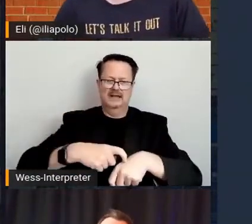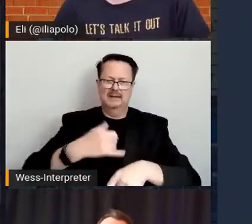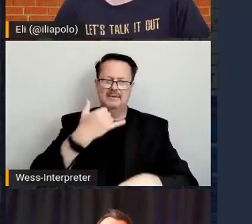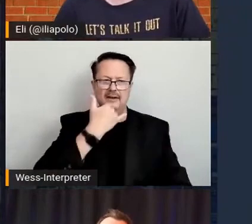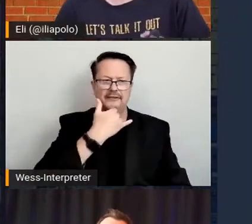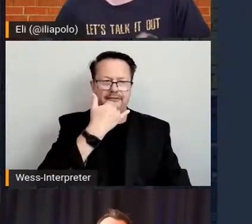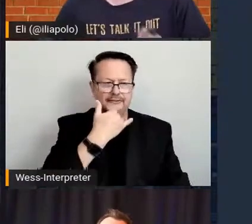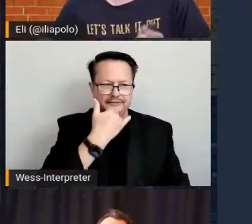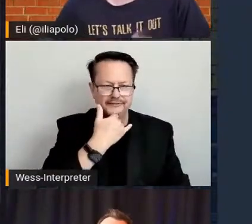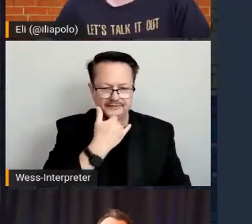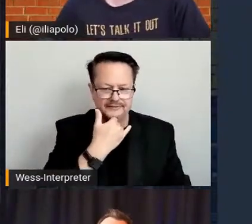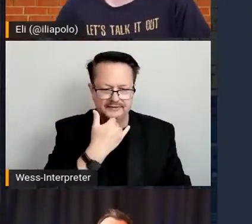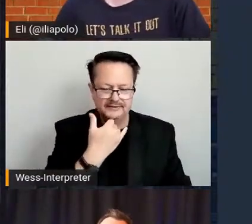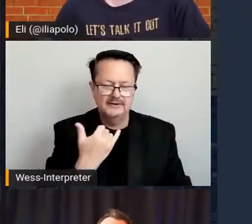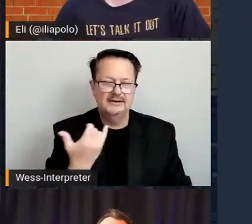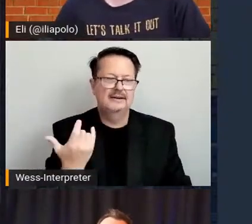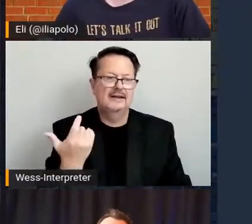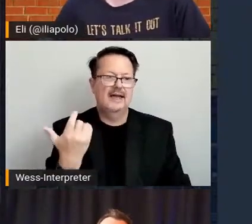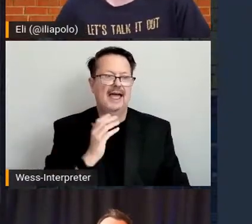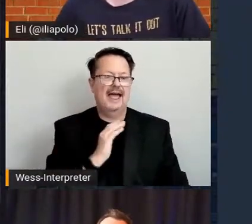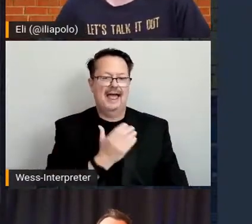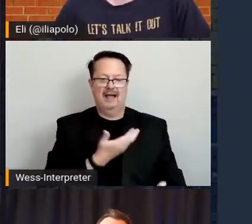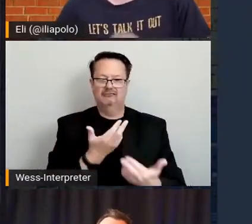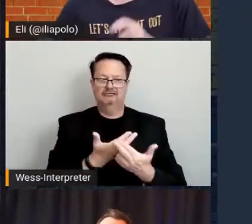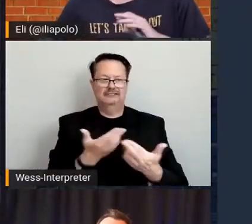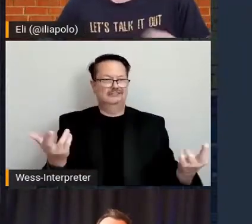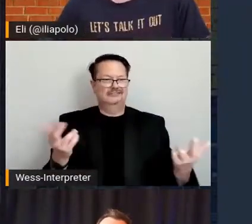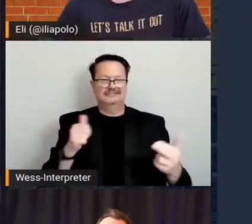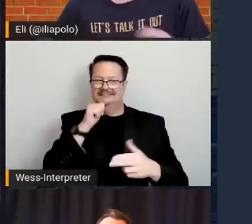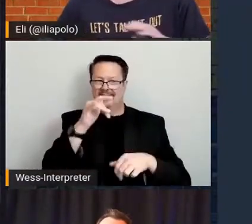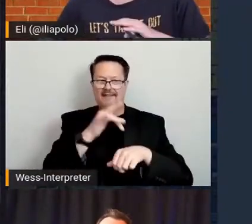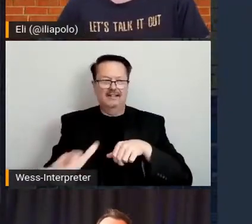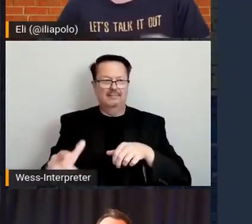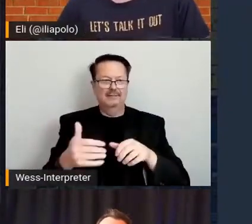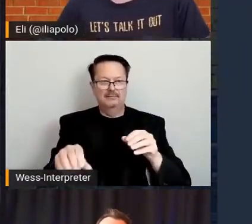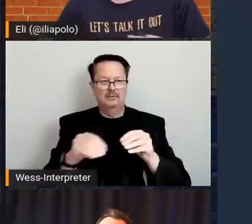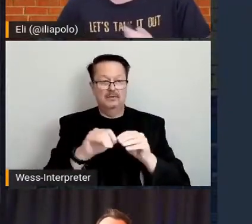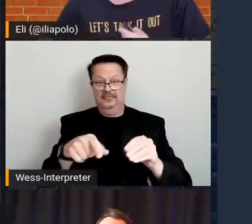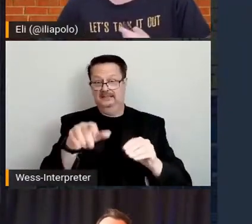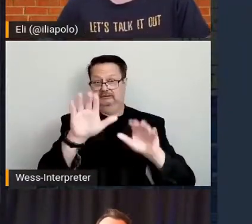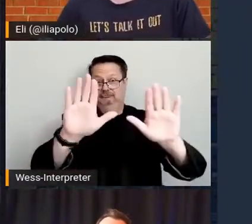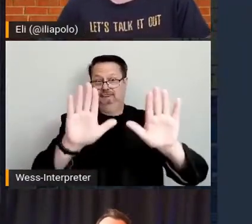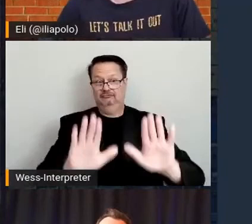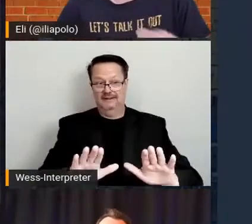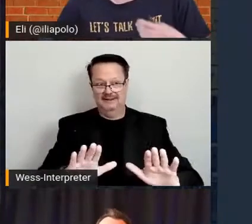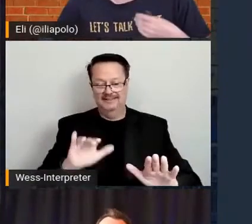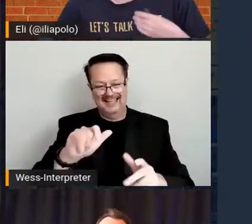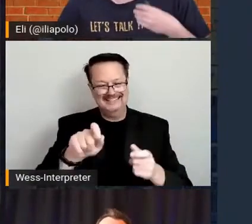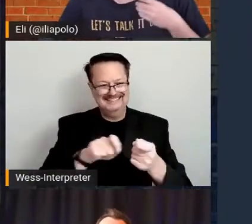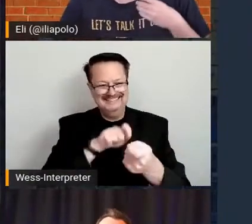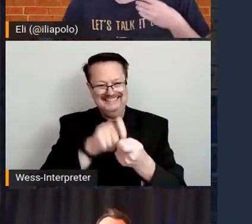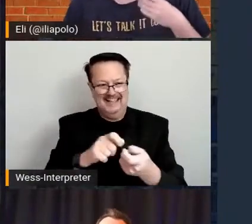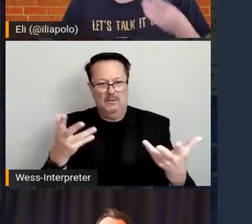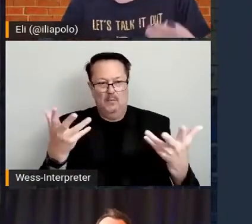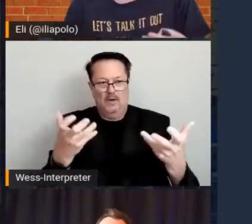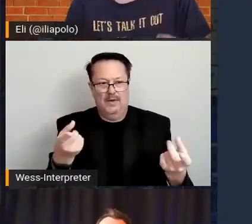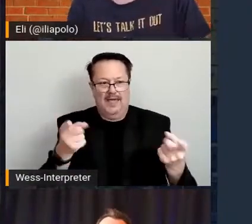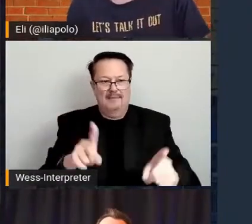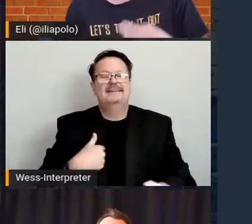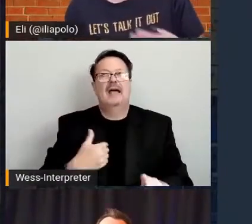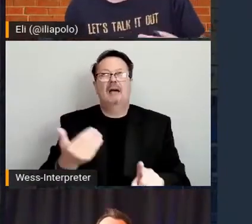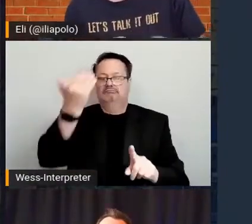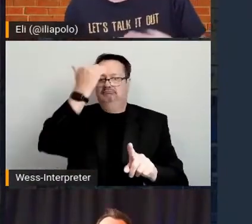that resource is not available anymore. And this is great. This is exactly what I wanted to happen because I'm now aware